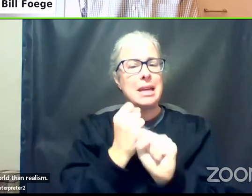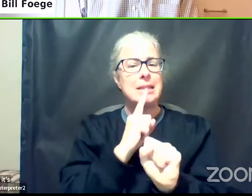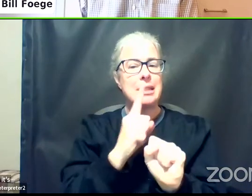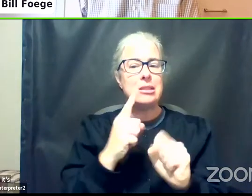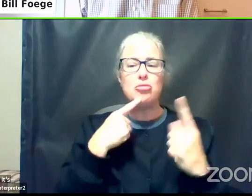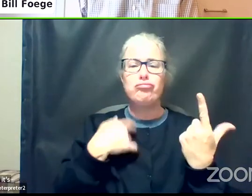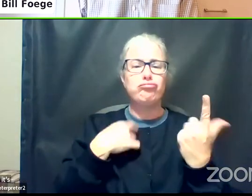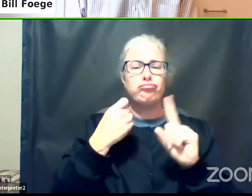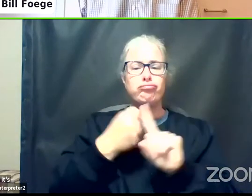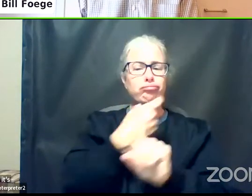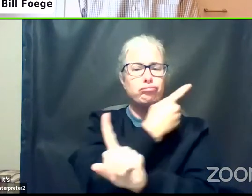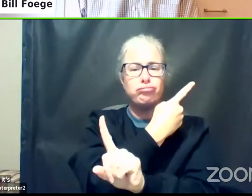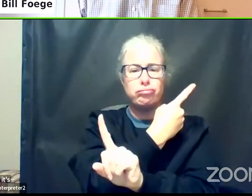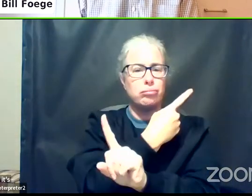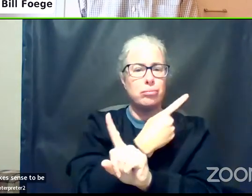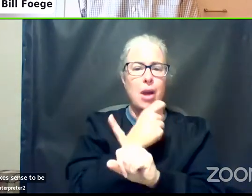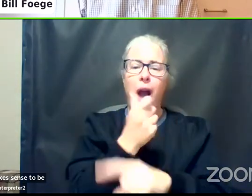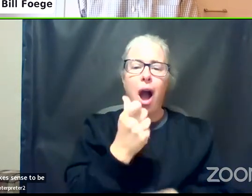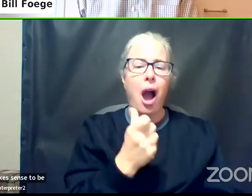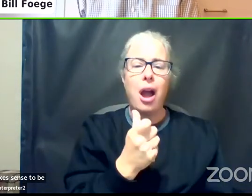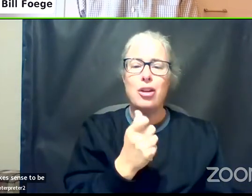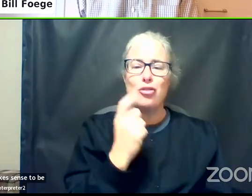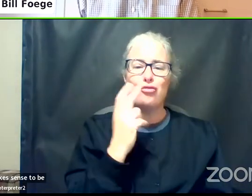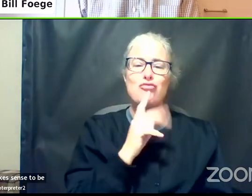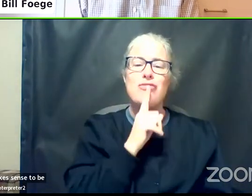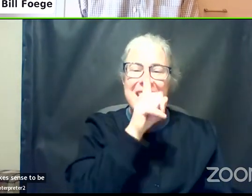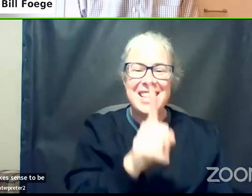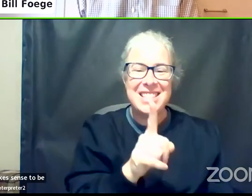unrealistic that we can do these things